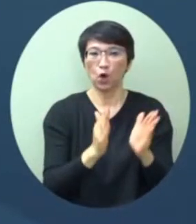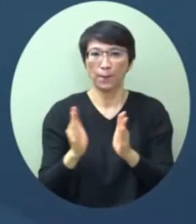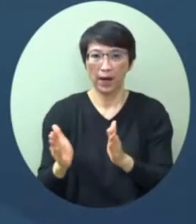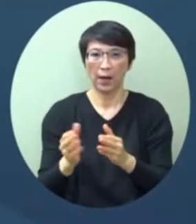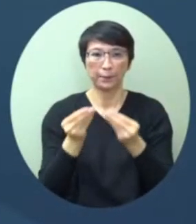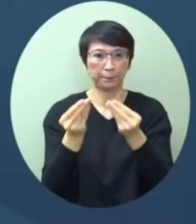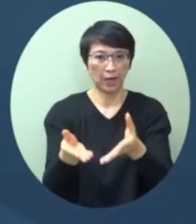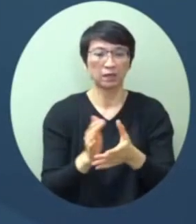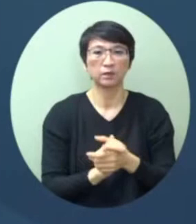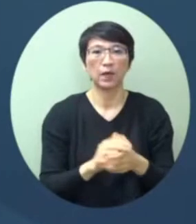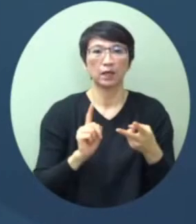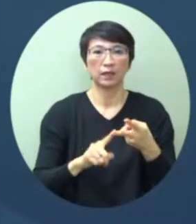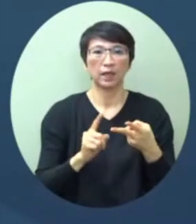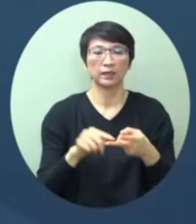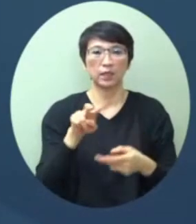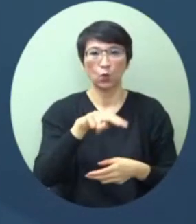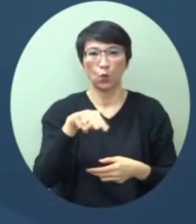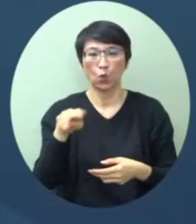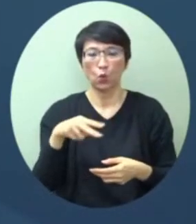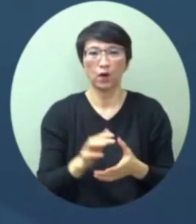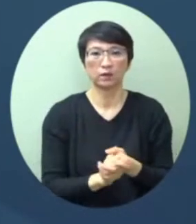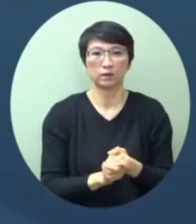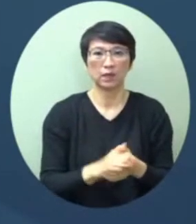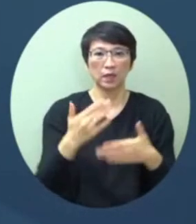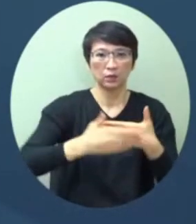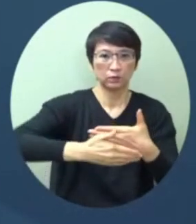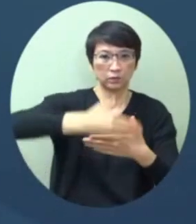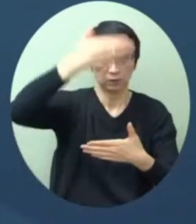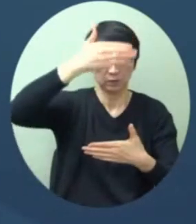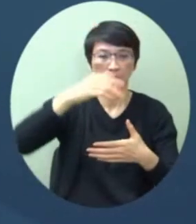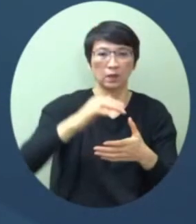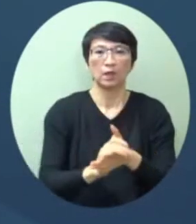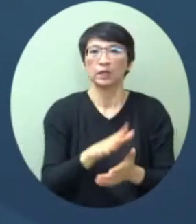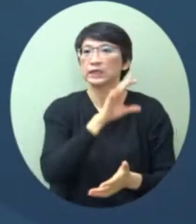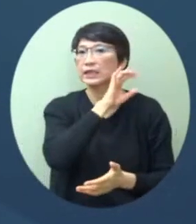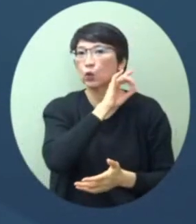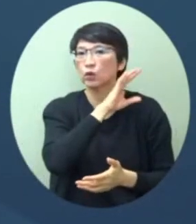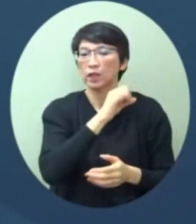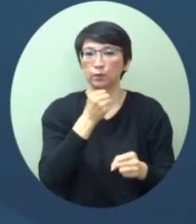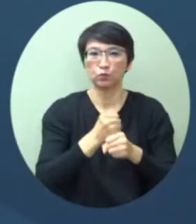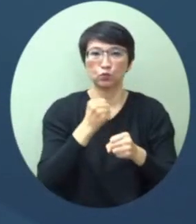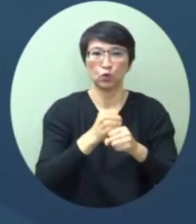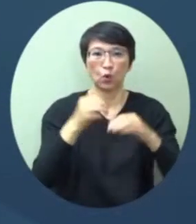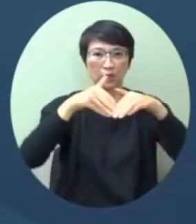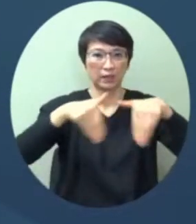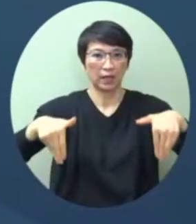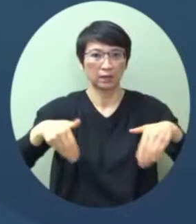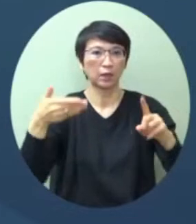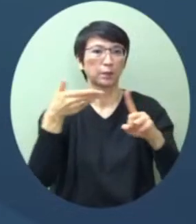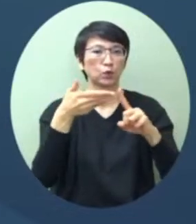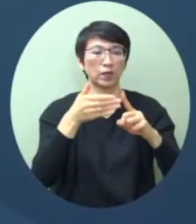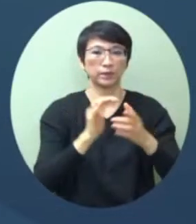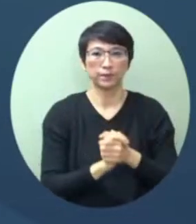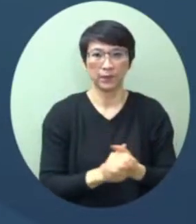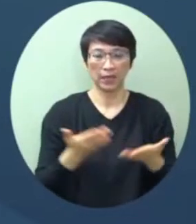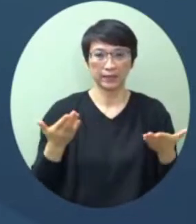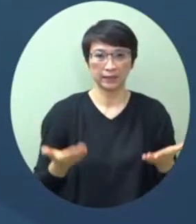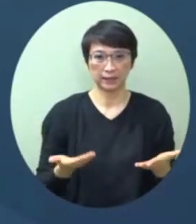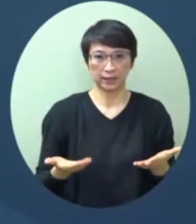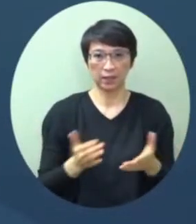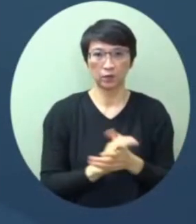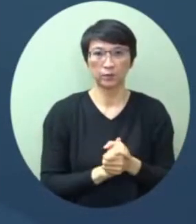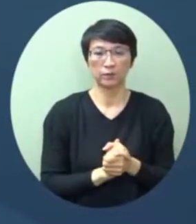waiting list. We will make appropriate arrangements for people affected as a result. We're going to identify more whole blocks